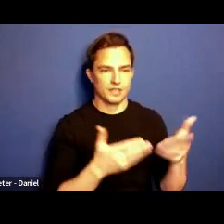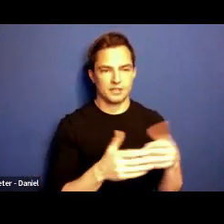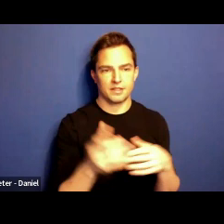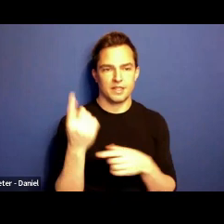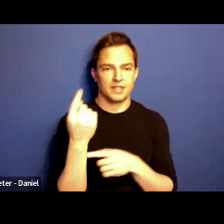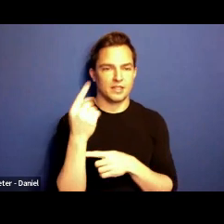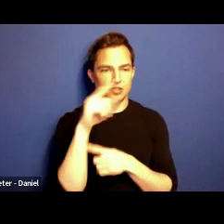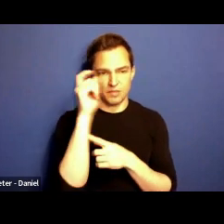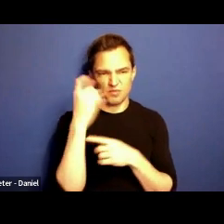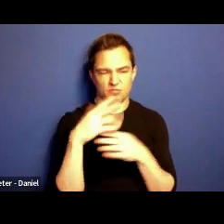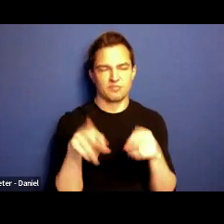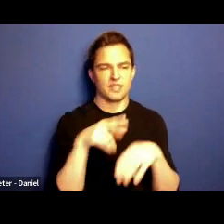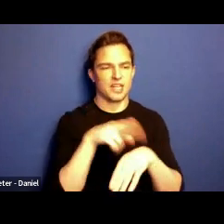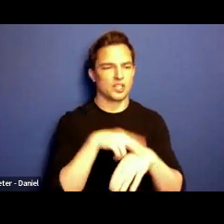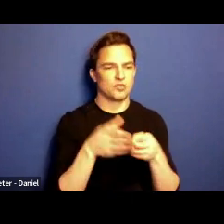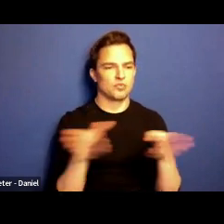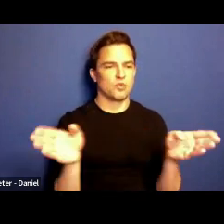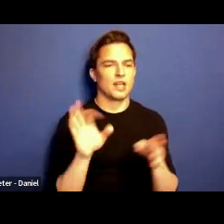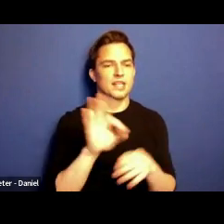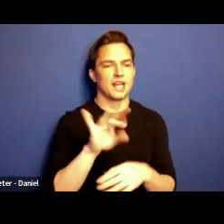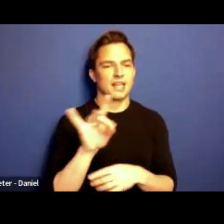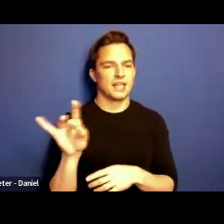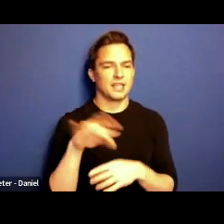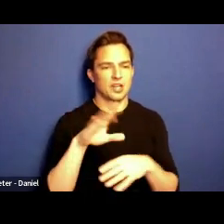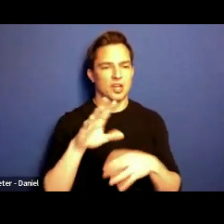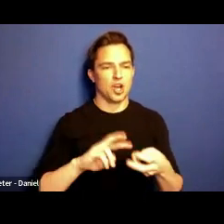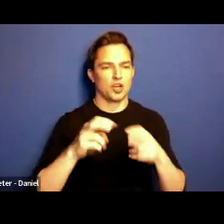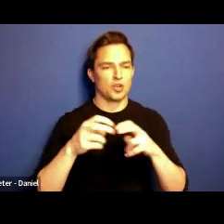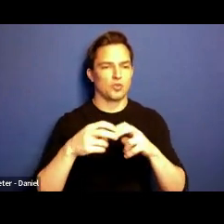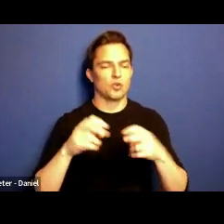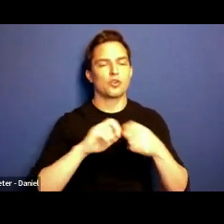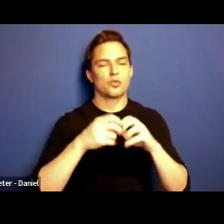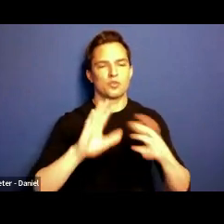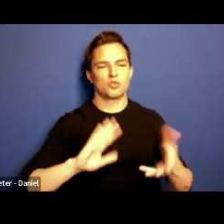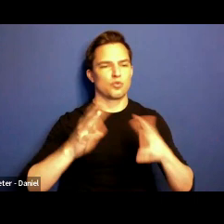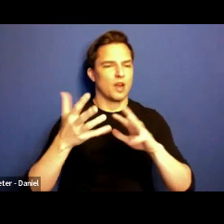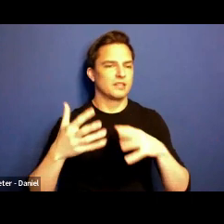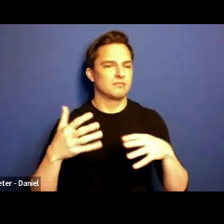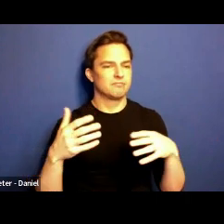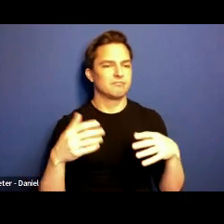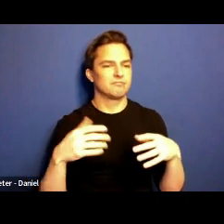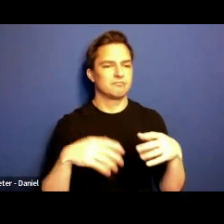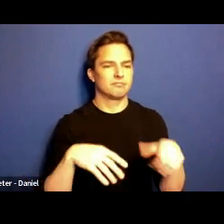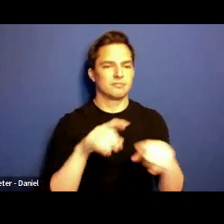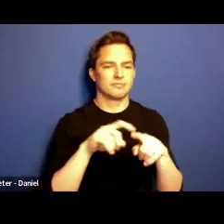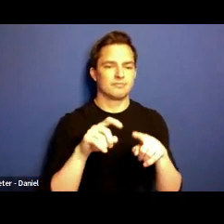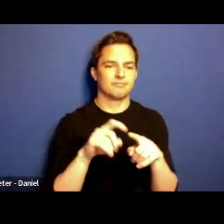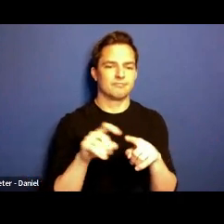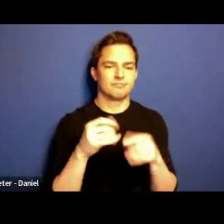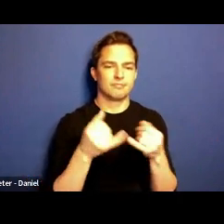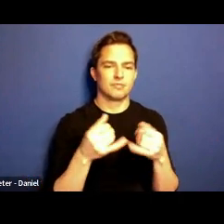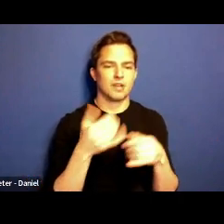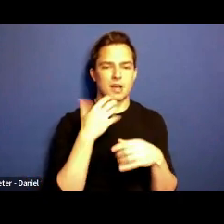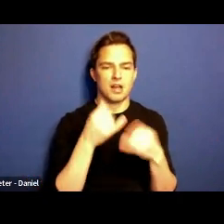went nationwide with 988 as a crisis lifeline call center. States are implementing mobile crisis teams,